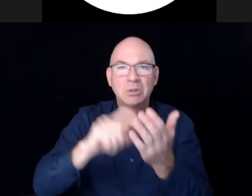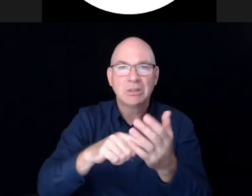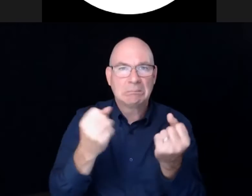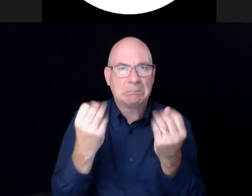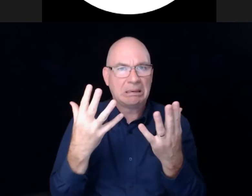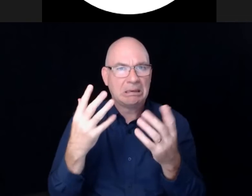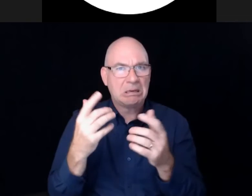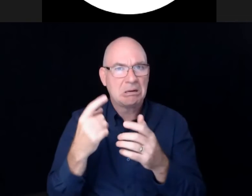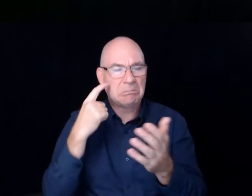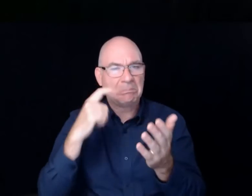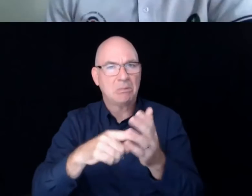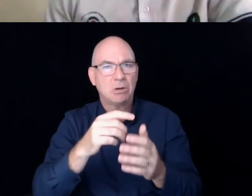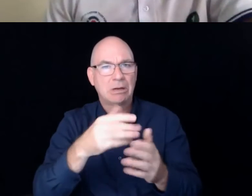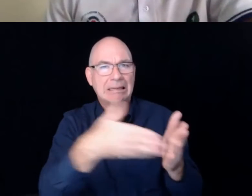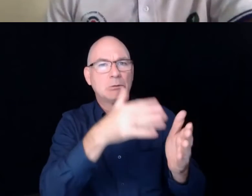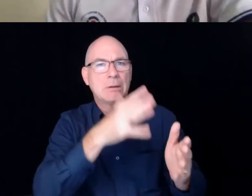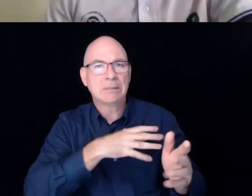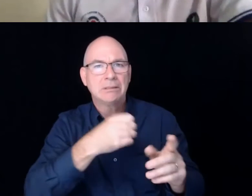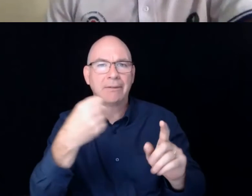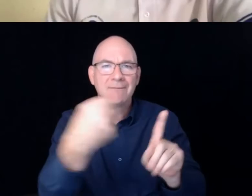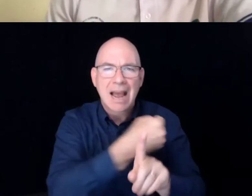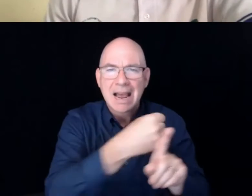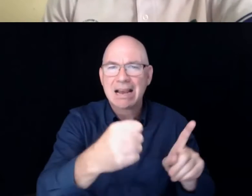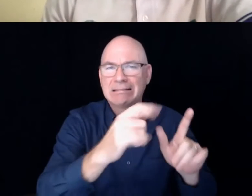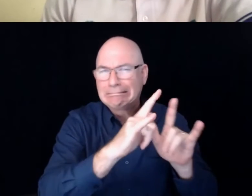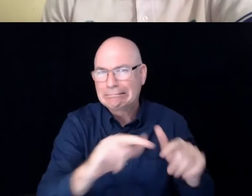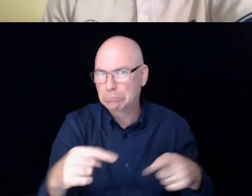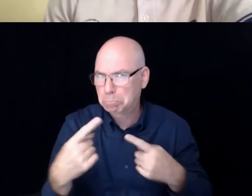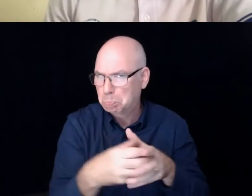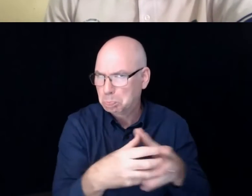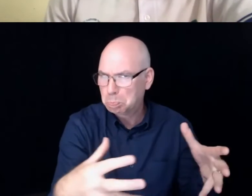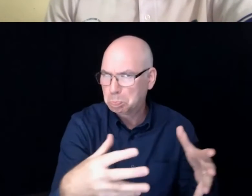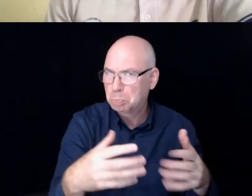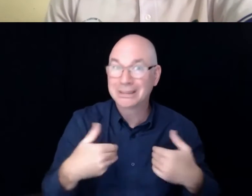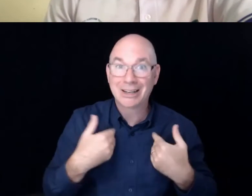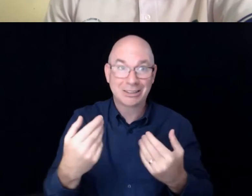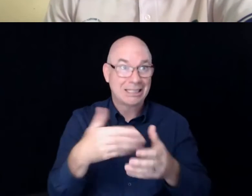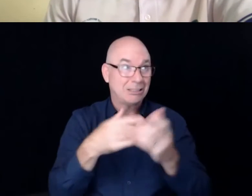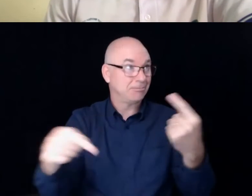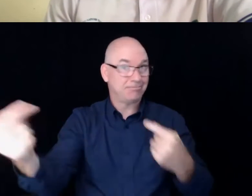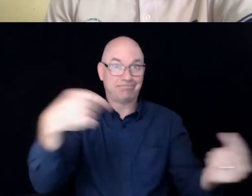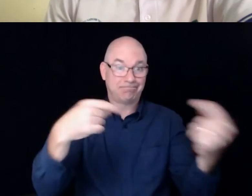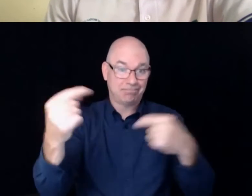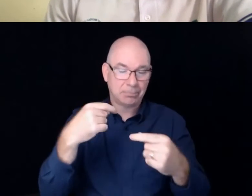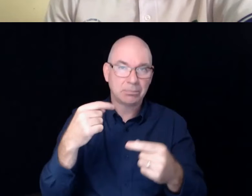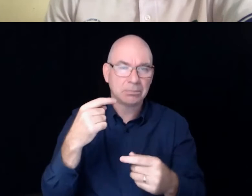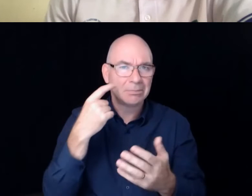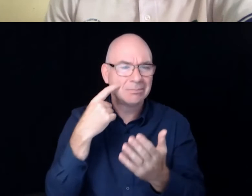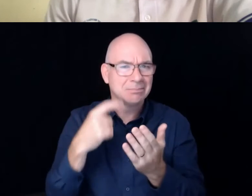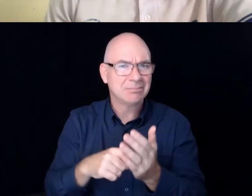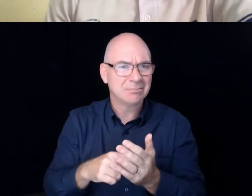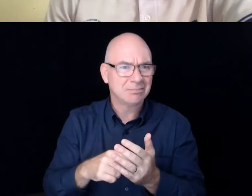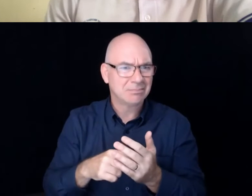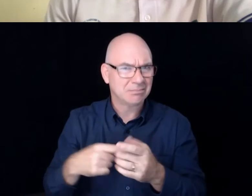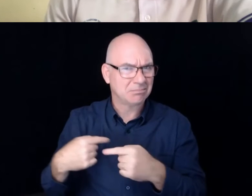violence. And as young leaders attending here, sometimes despite the fact that we see all these